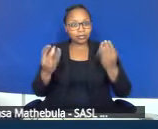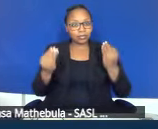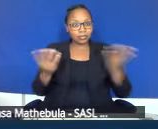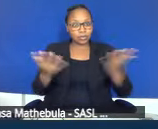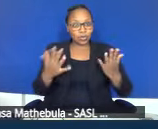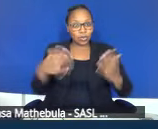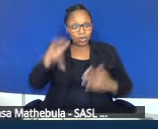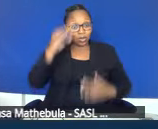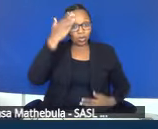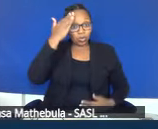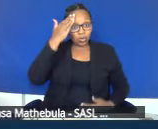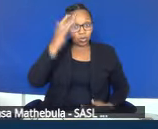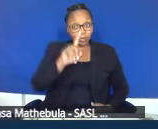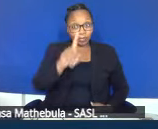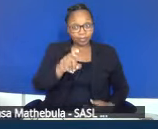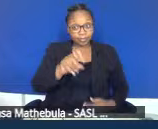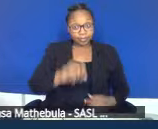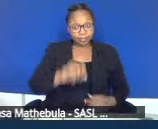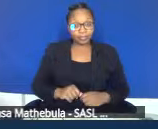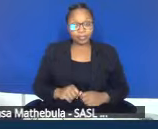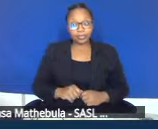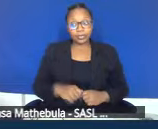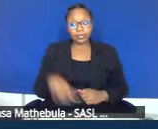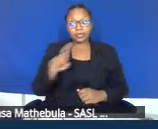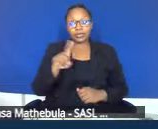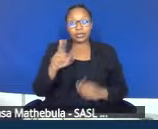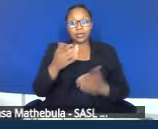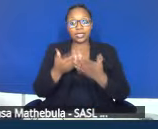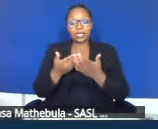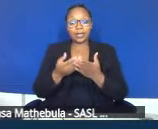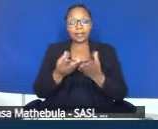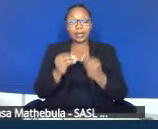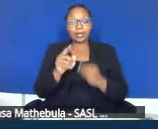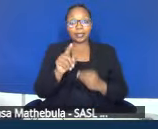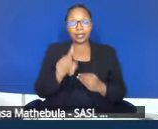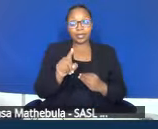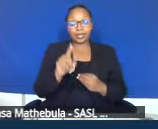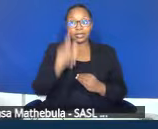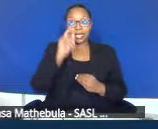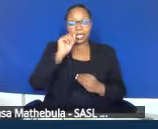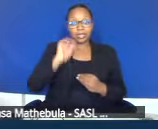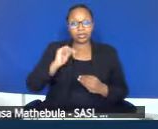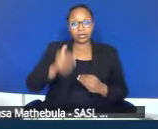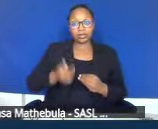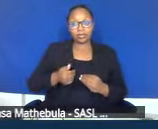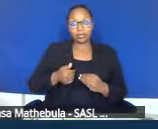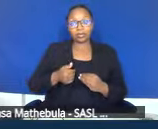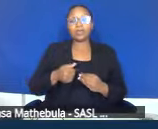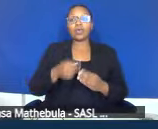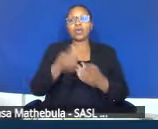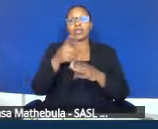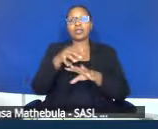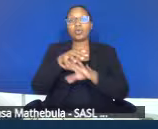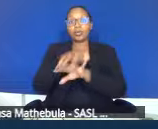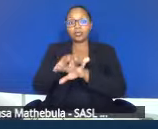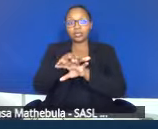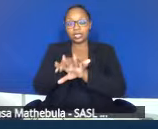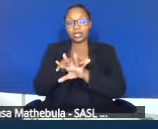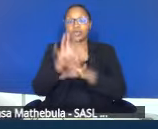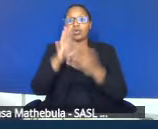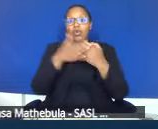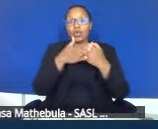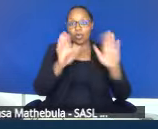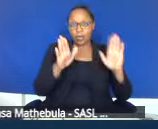Now, to get the ITRDD, ladies and gentlemen, you open the website at the address that I've just given